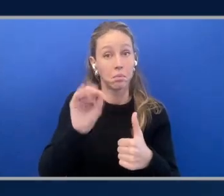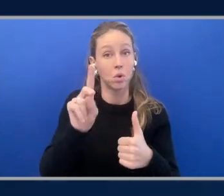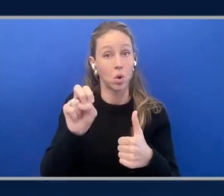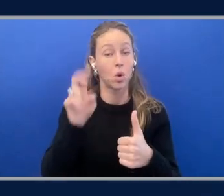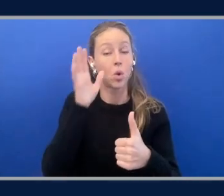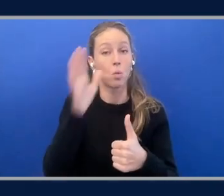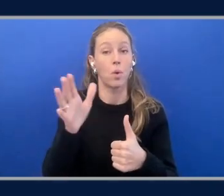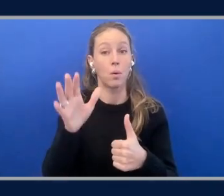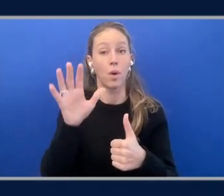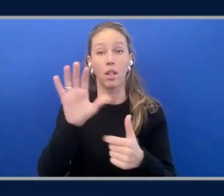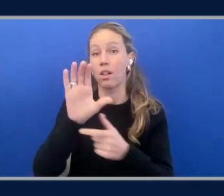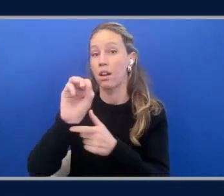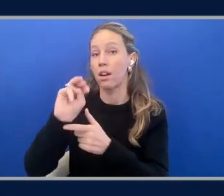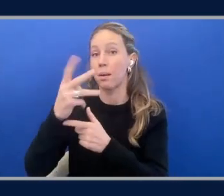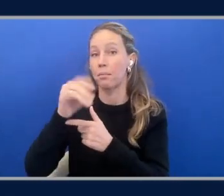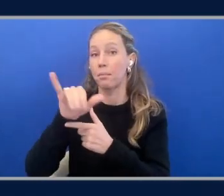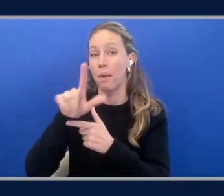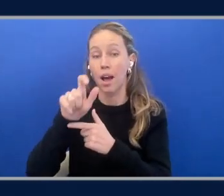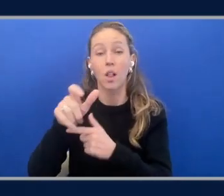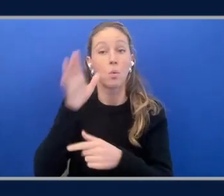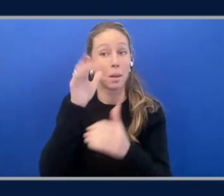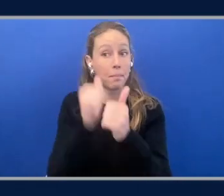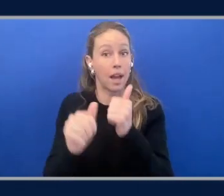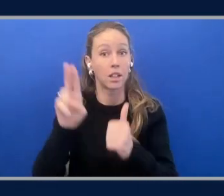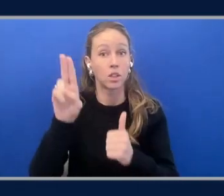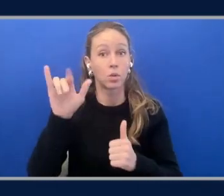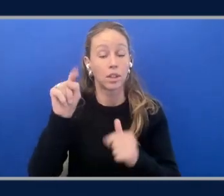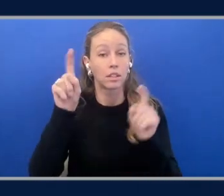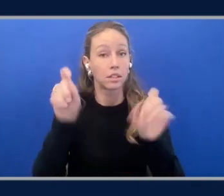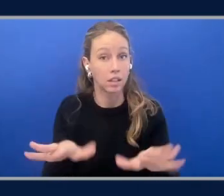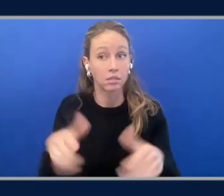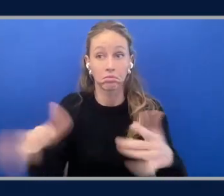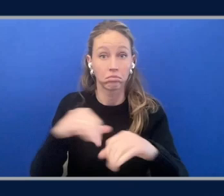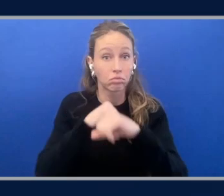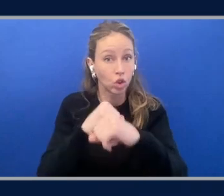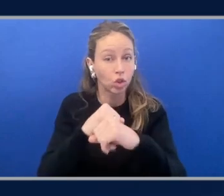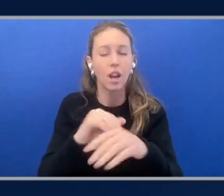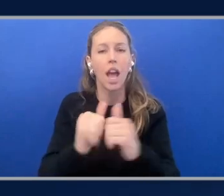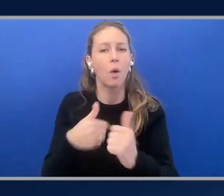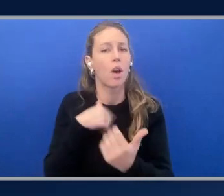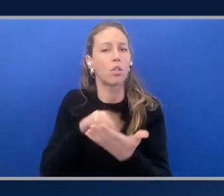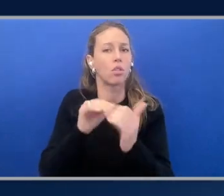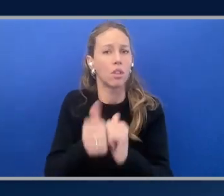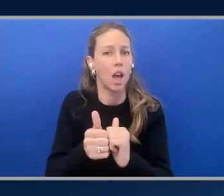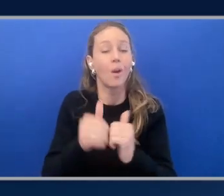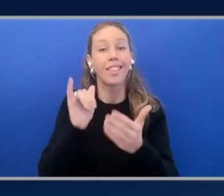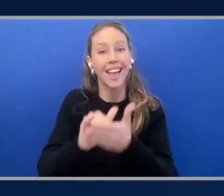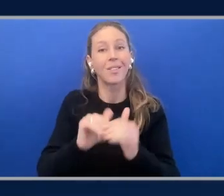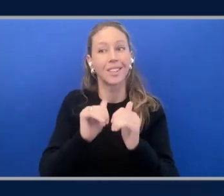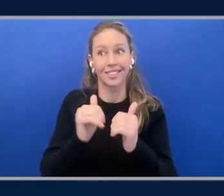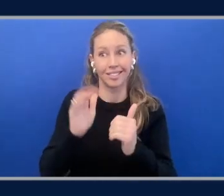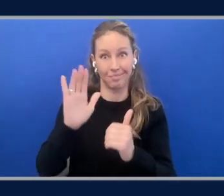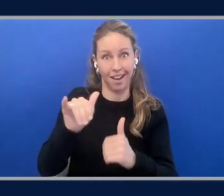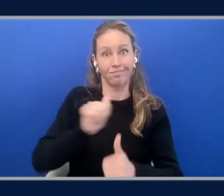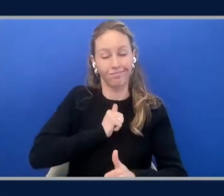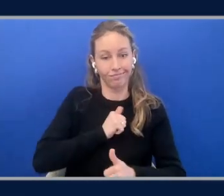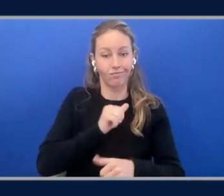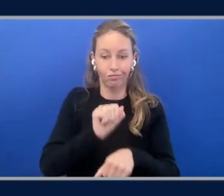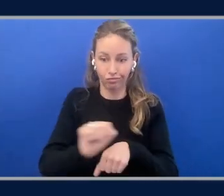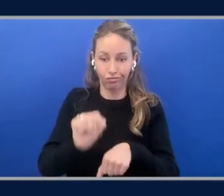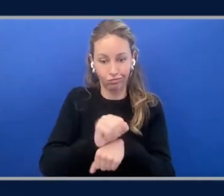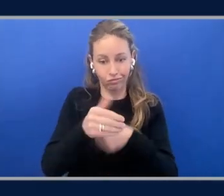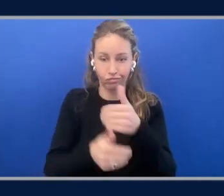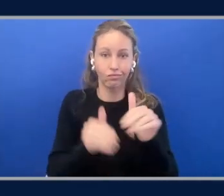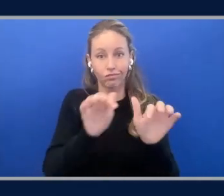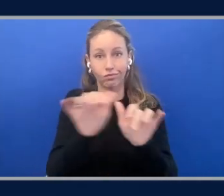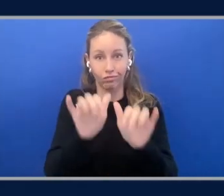compile, whether it's going to pass unit tests, whether it's secure. Well, the way I learned how to do that was by actually coding. Like that's the way